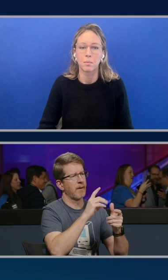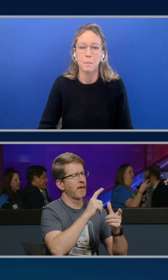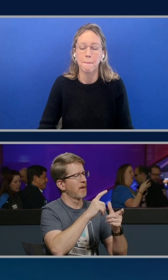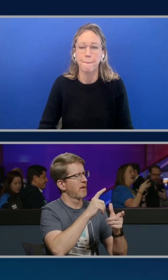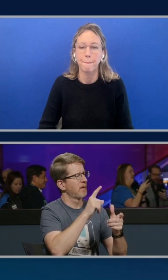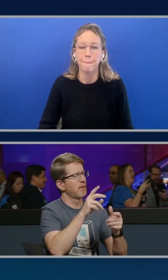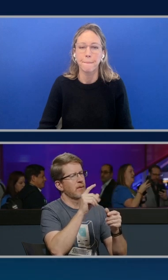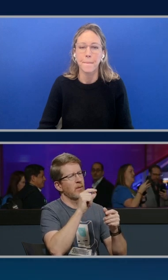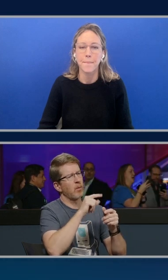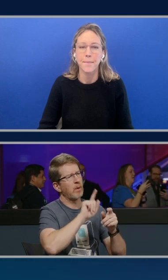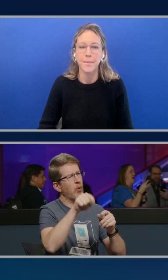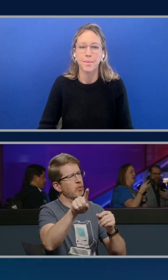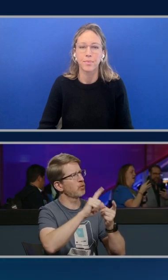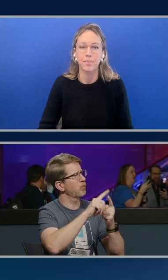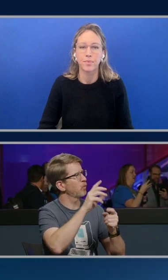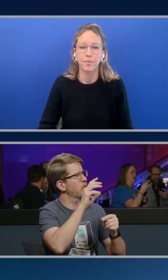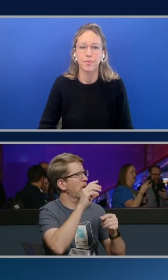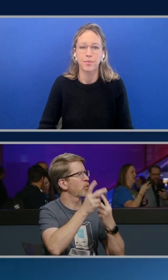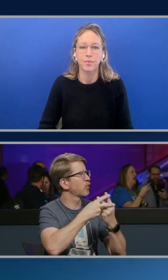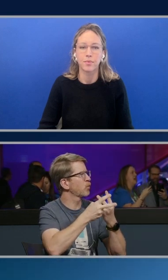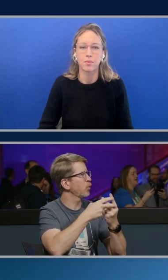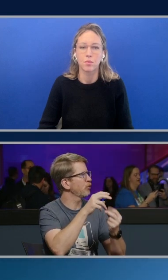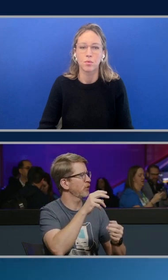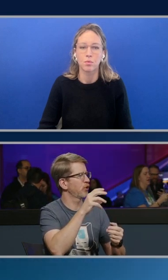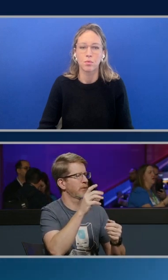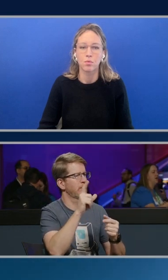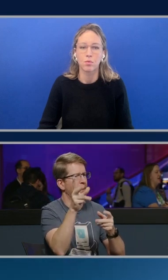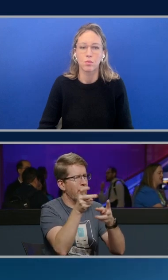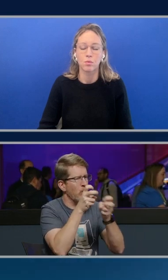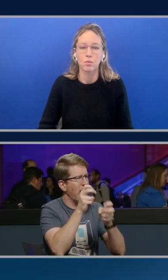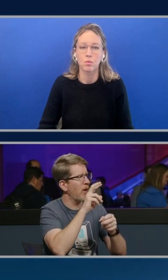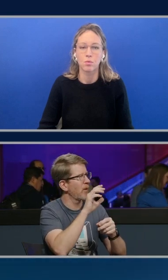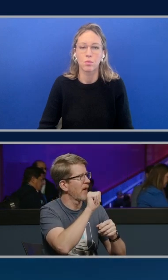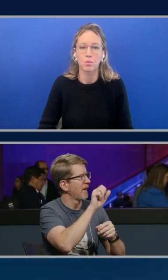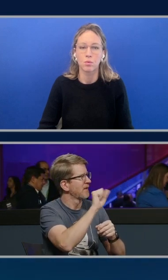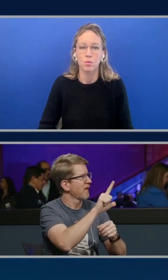So it's picking up the gloss, and then we'll go to the